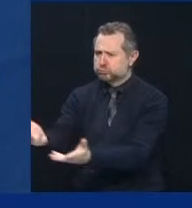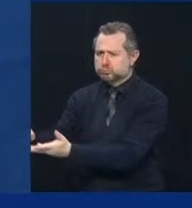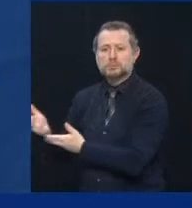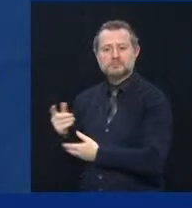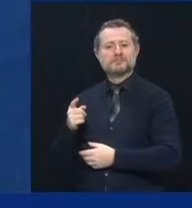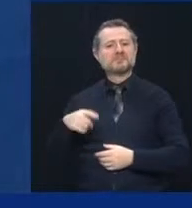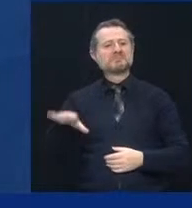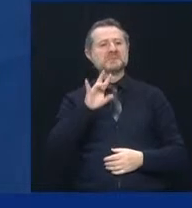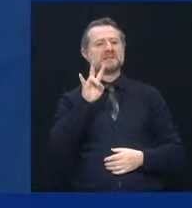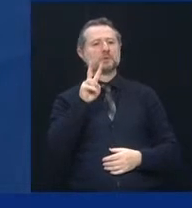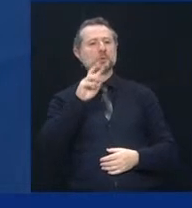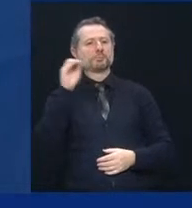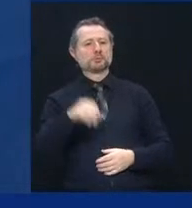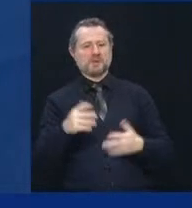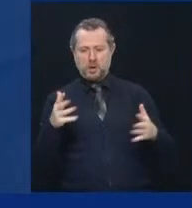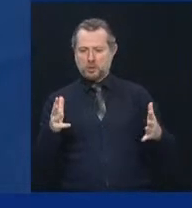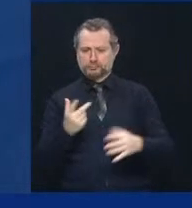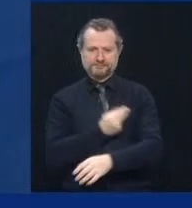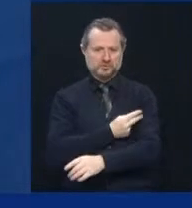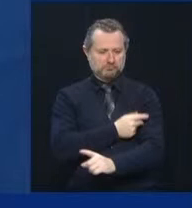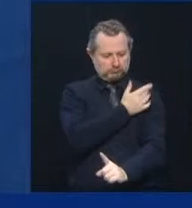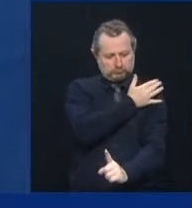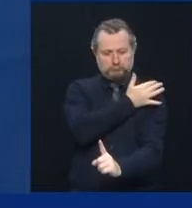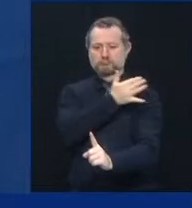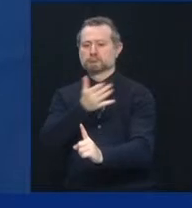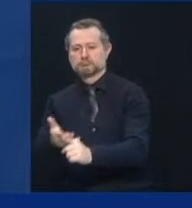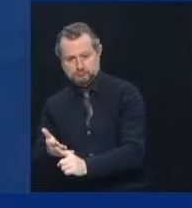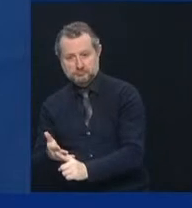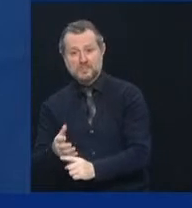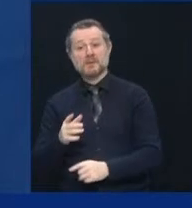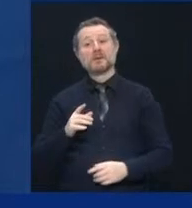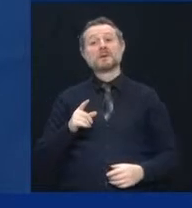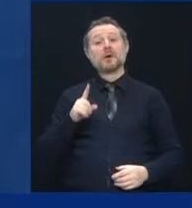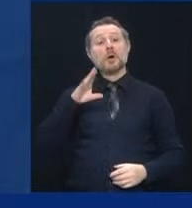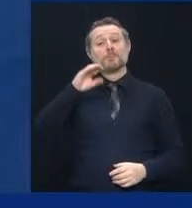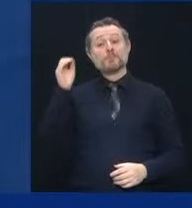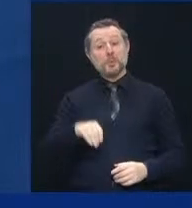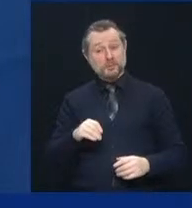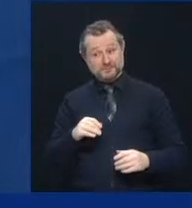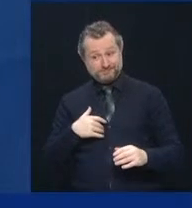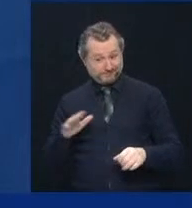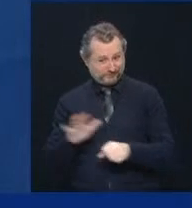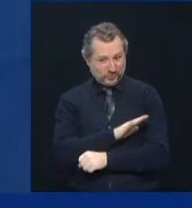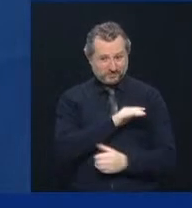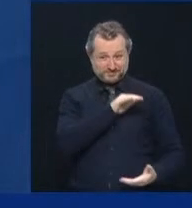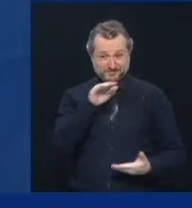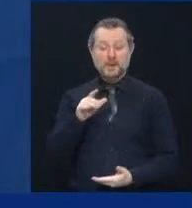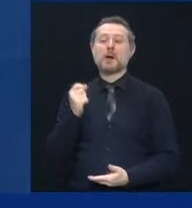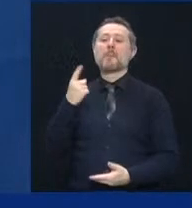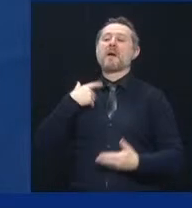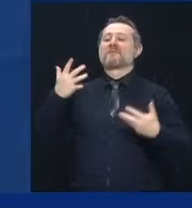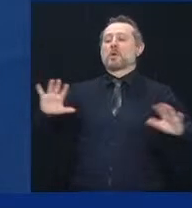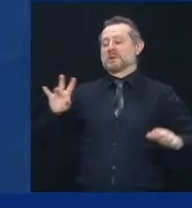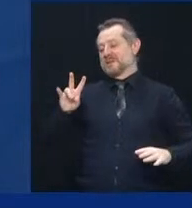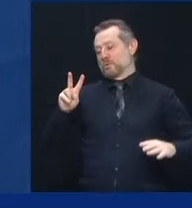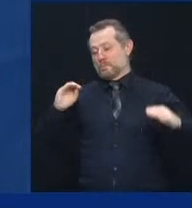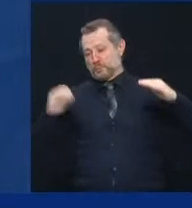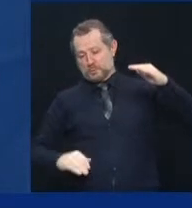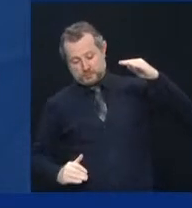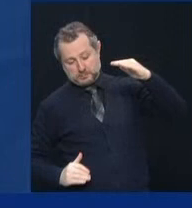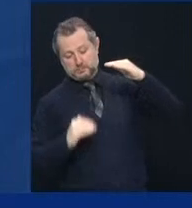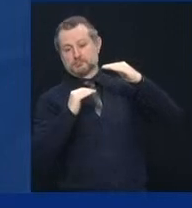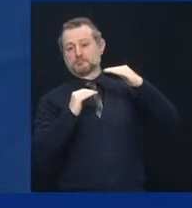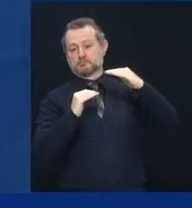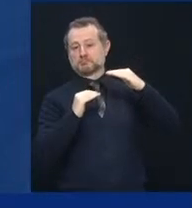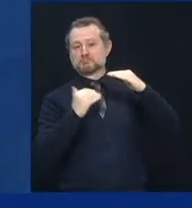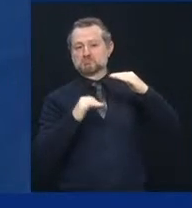72% have been vaccinated. So 100% have been offered. 72% have been accepted